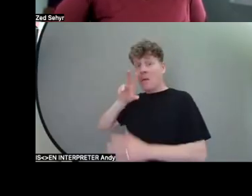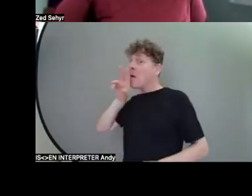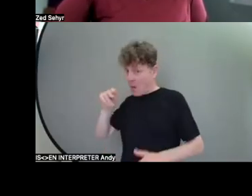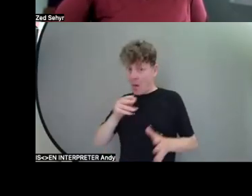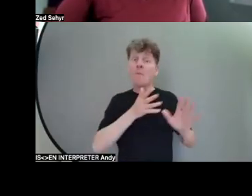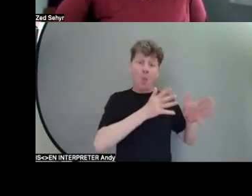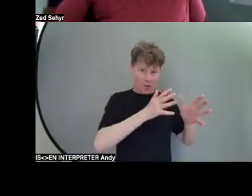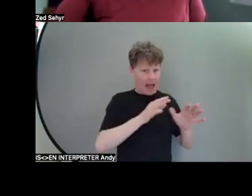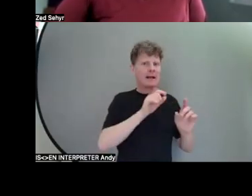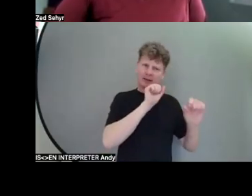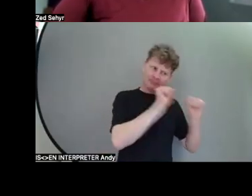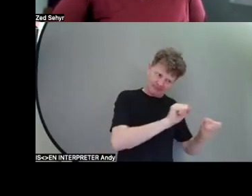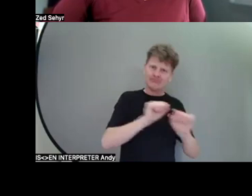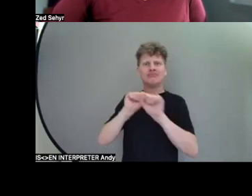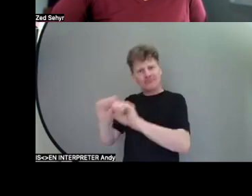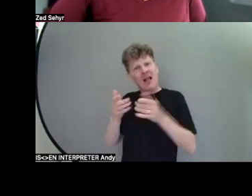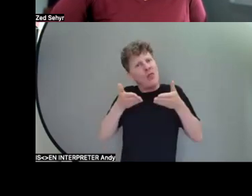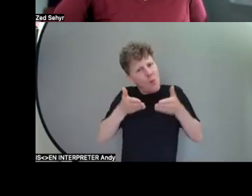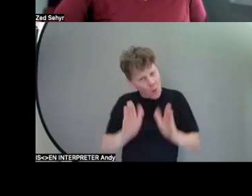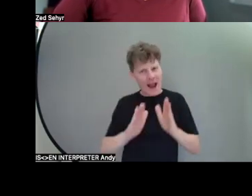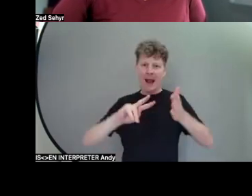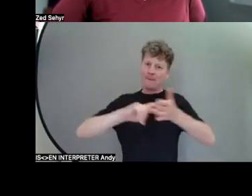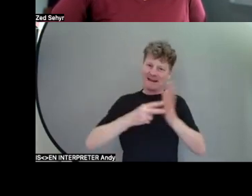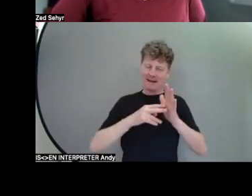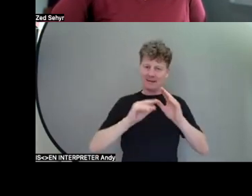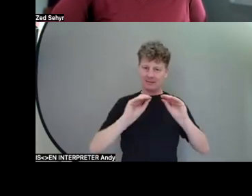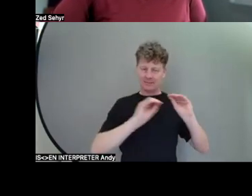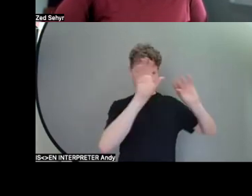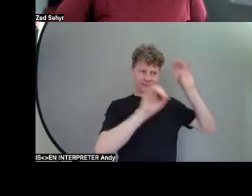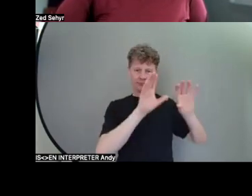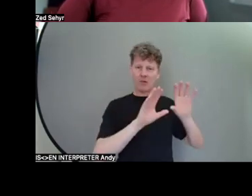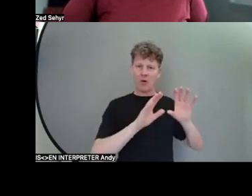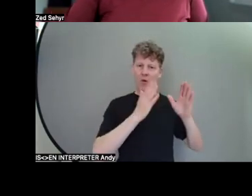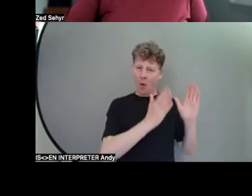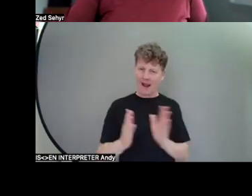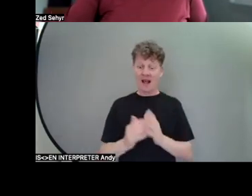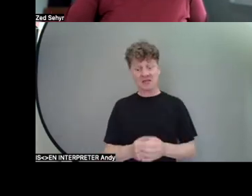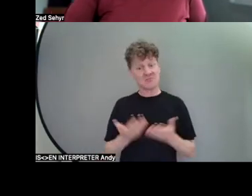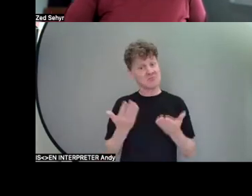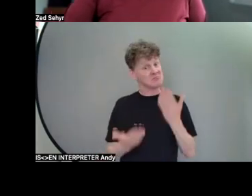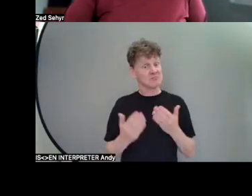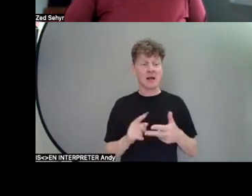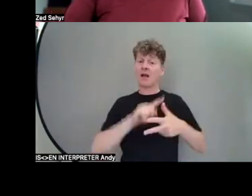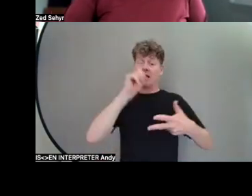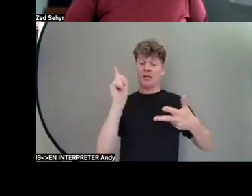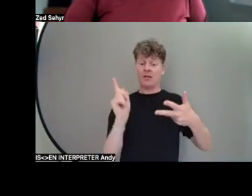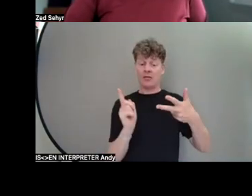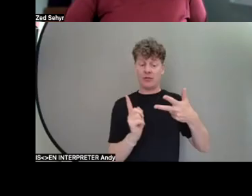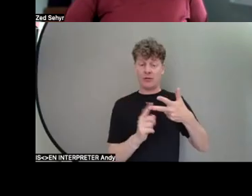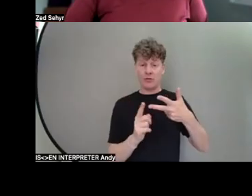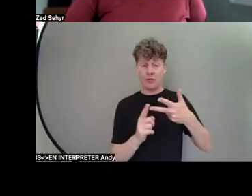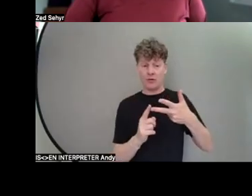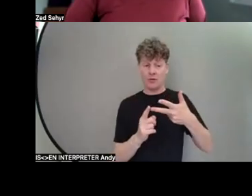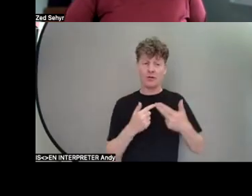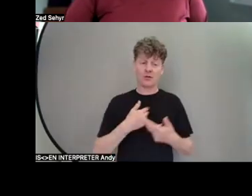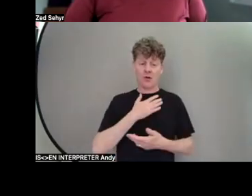are reorganized in sign lexicons. And then thirdly, I want to